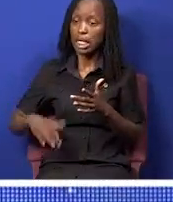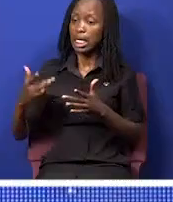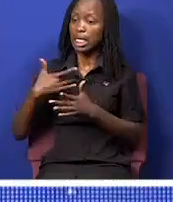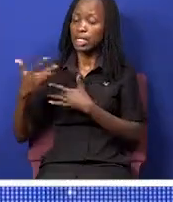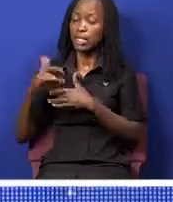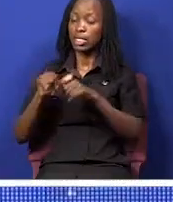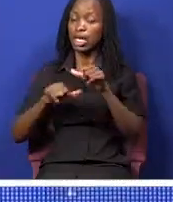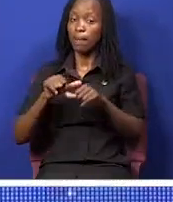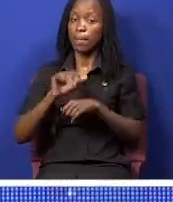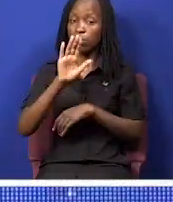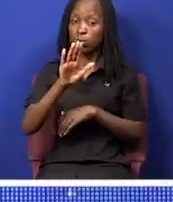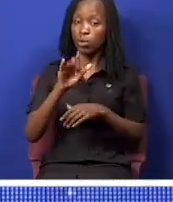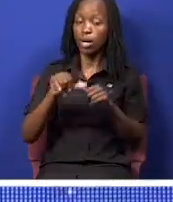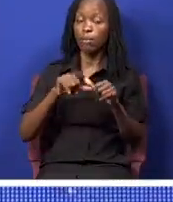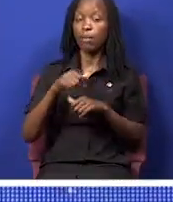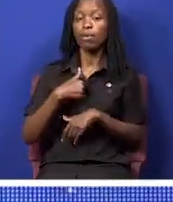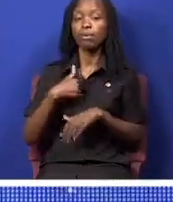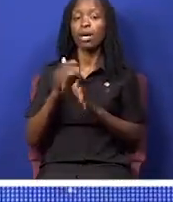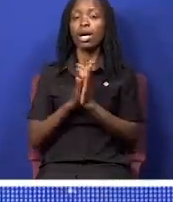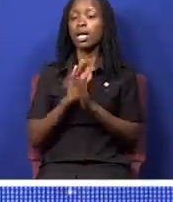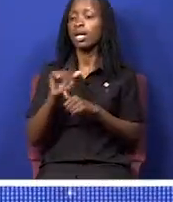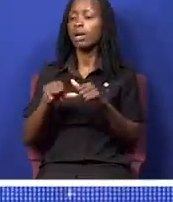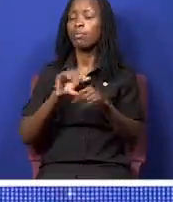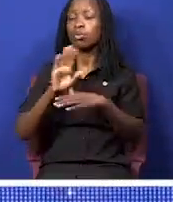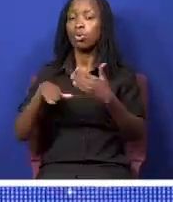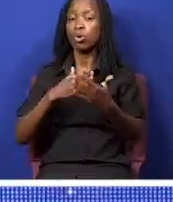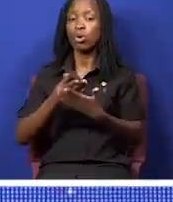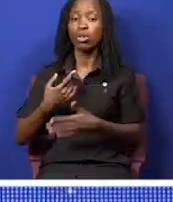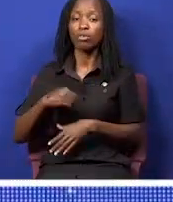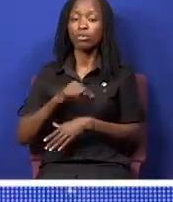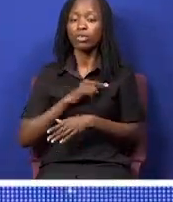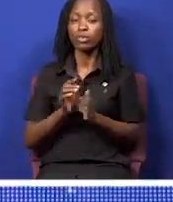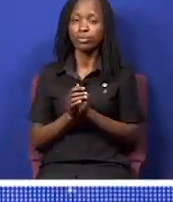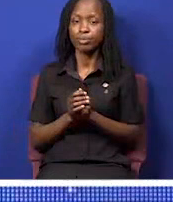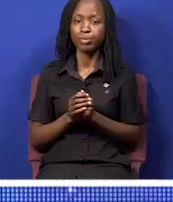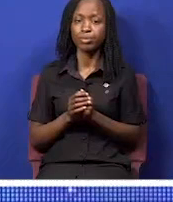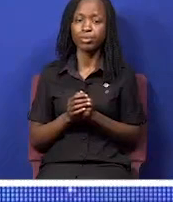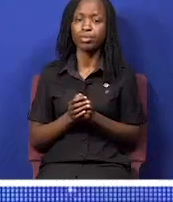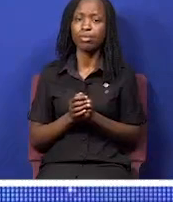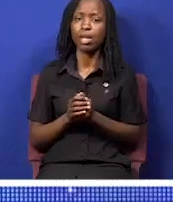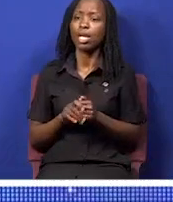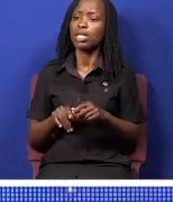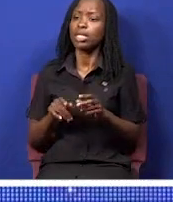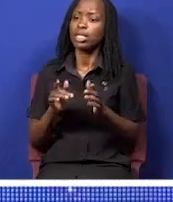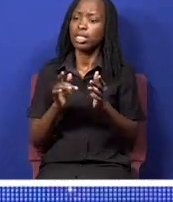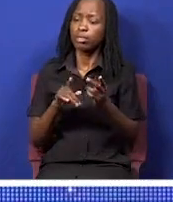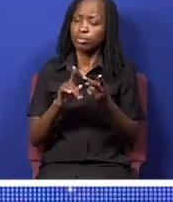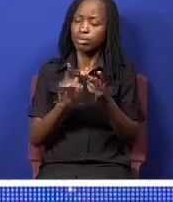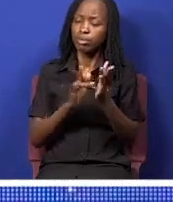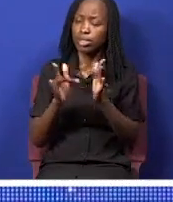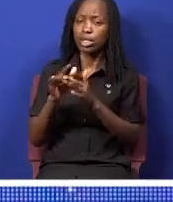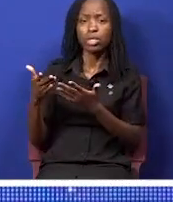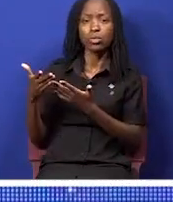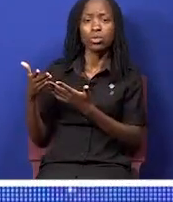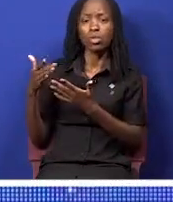very concerned about you, about me, and about all of us. Now, He's also concerned when we